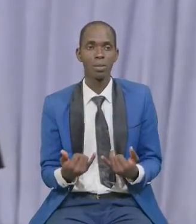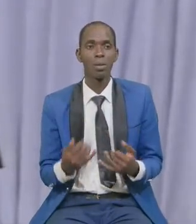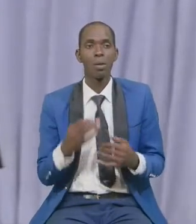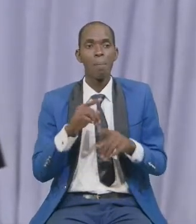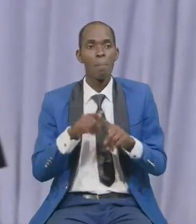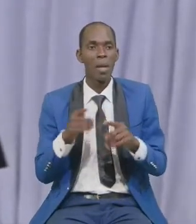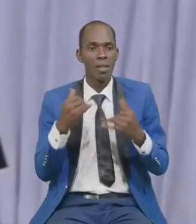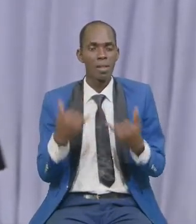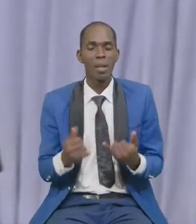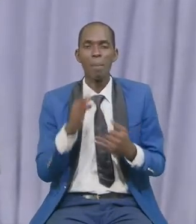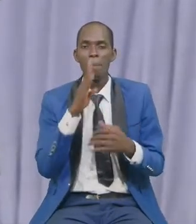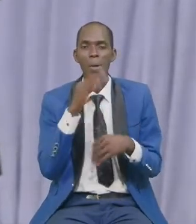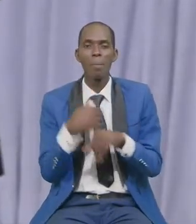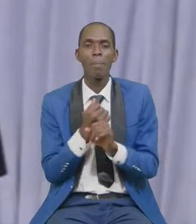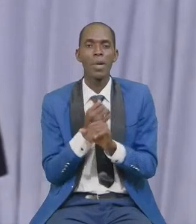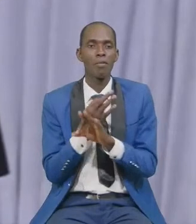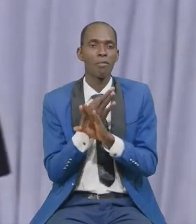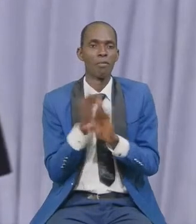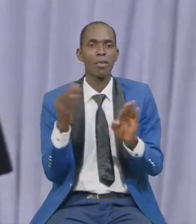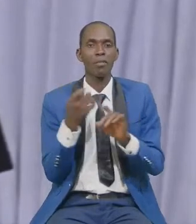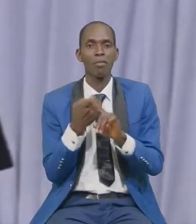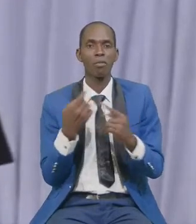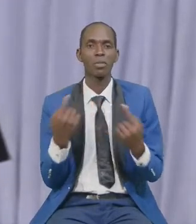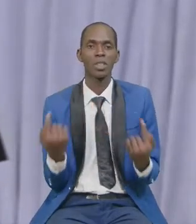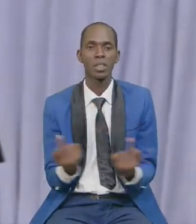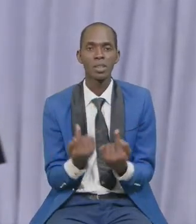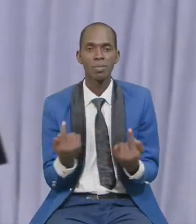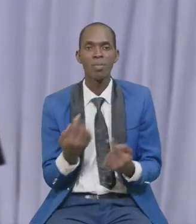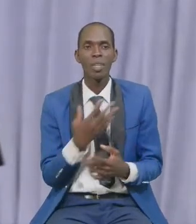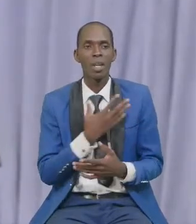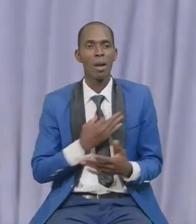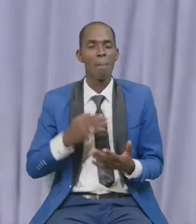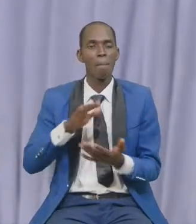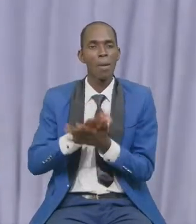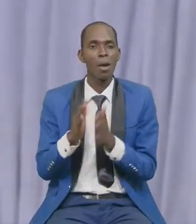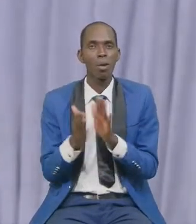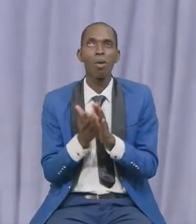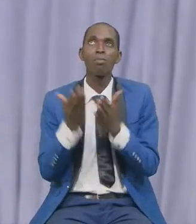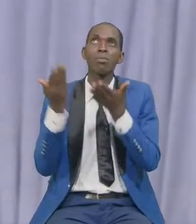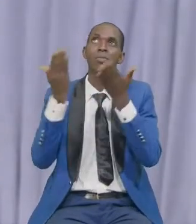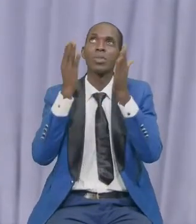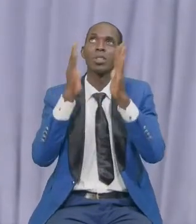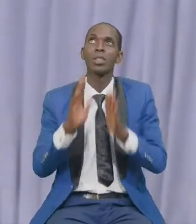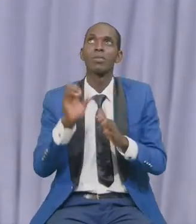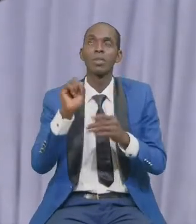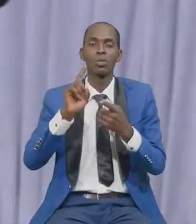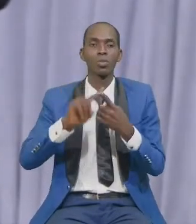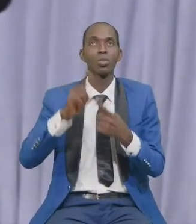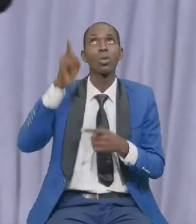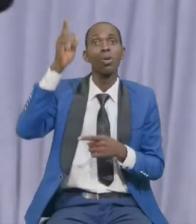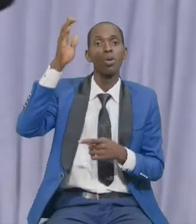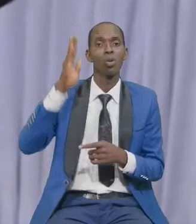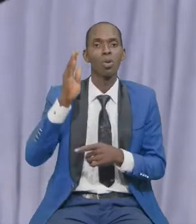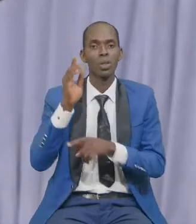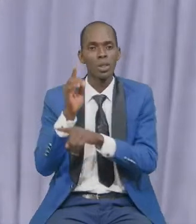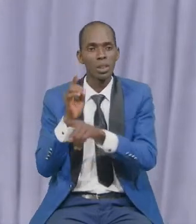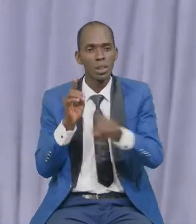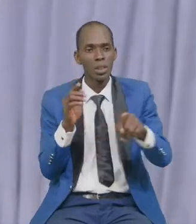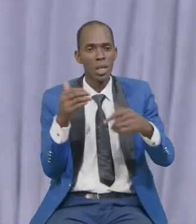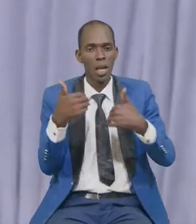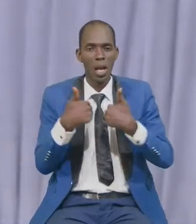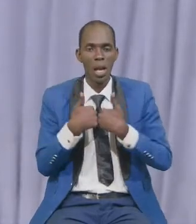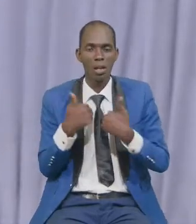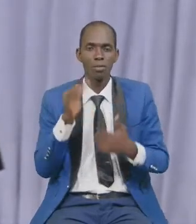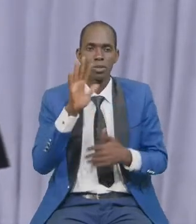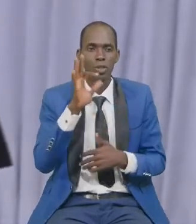made free from sin and become servants to God, ye have your